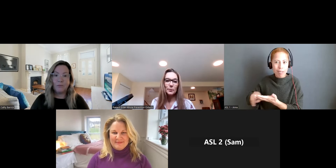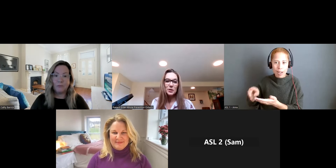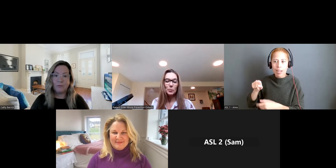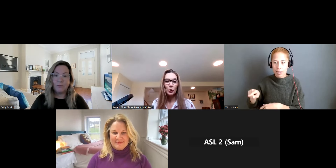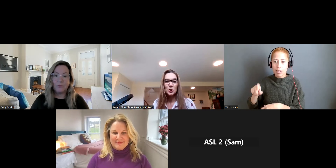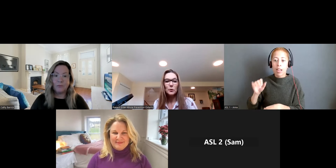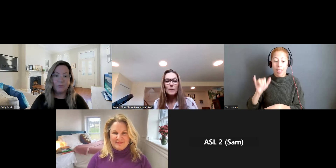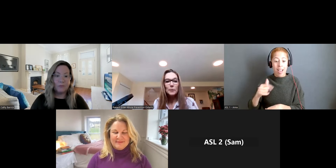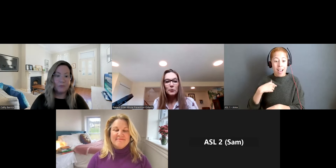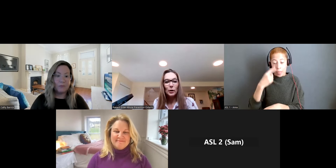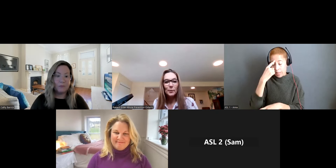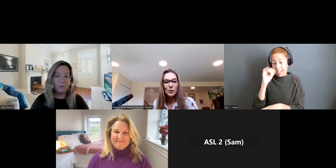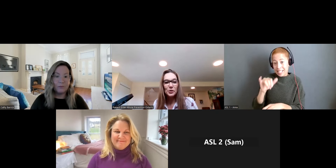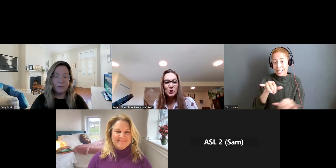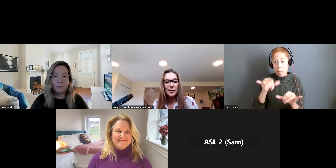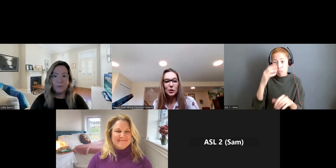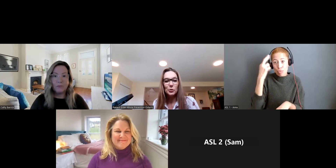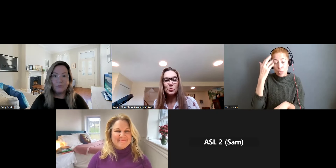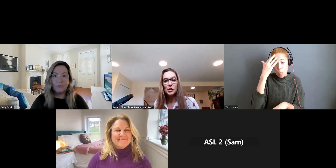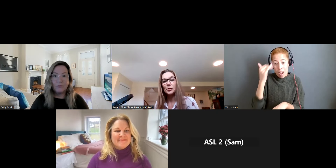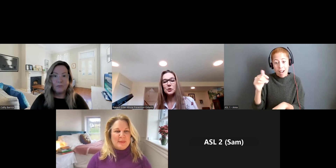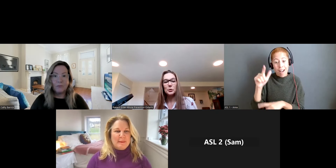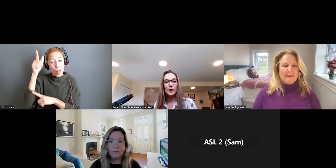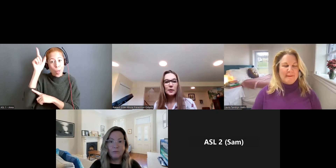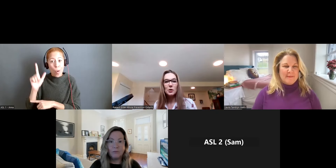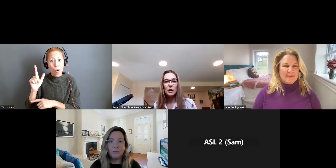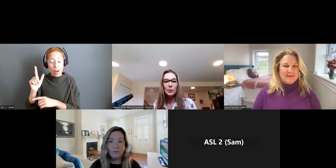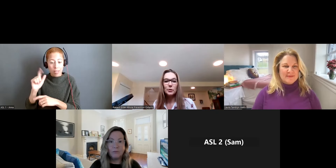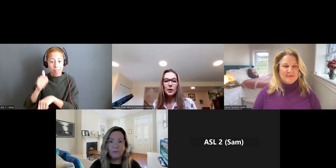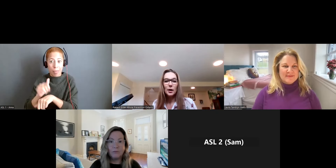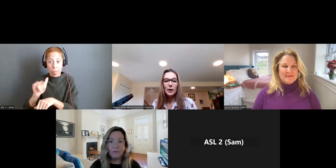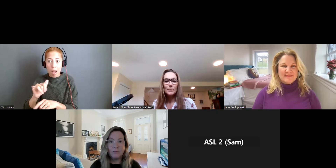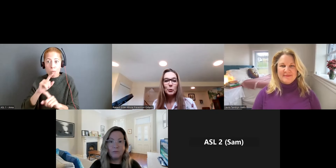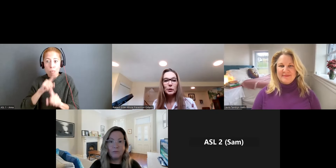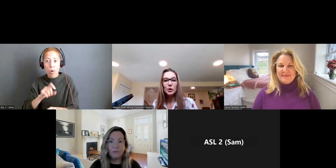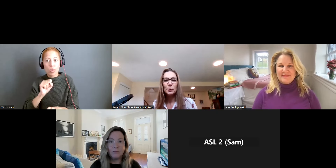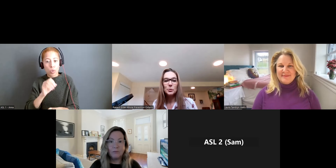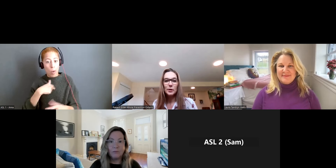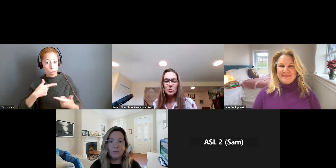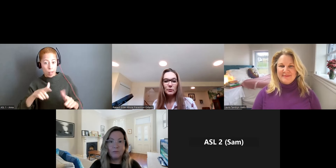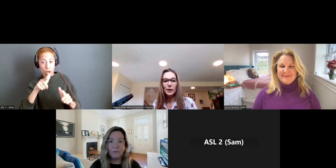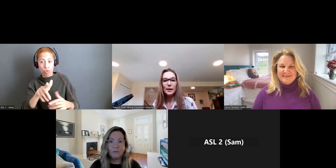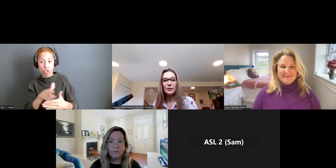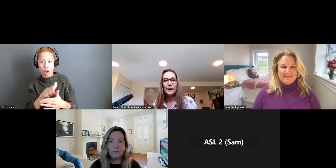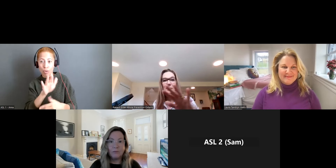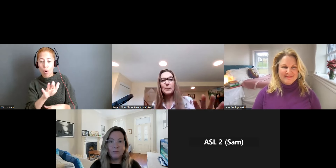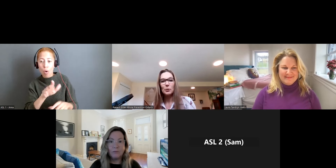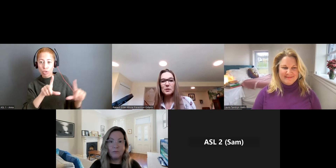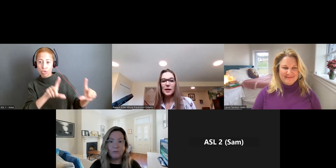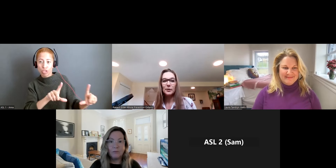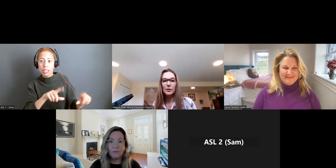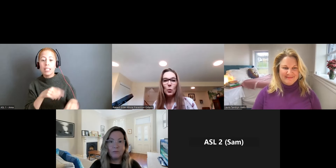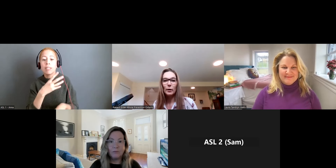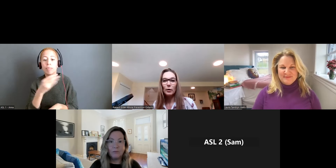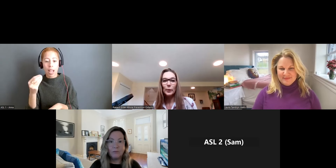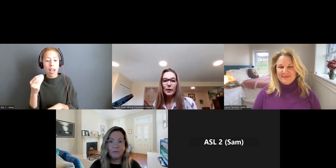they developed this report. So Laura, I'm going to let you share your screen and talk about the work that you've been doing, sort of looking at the landscape